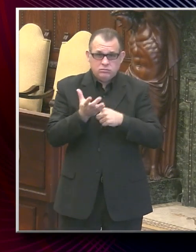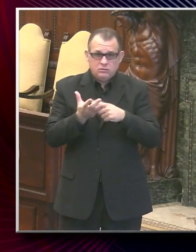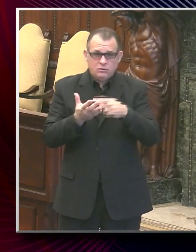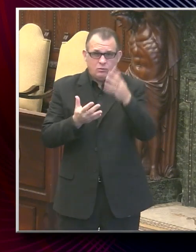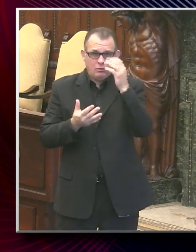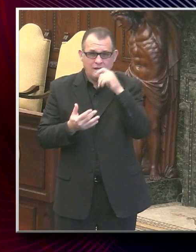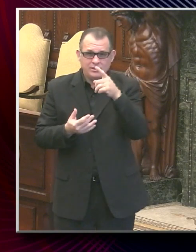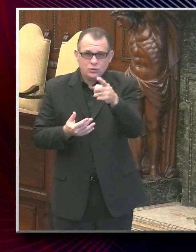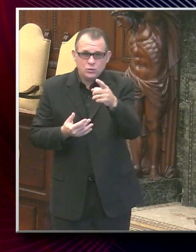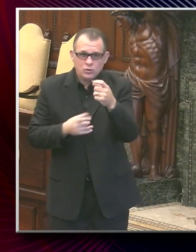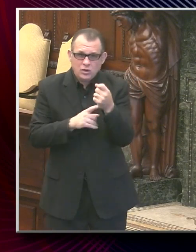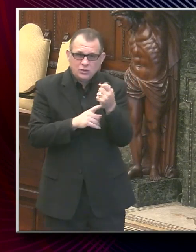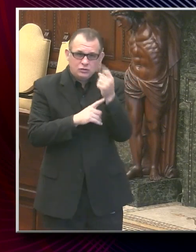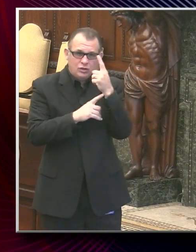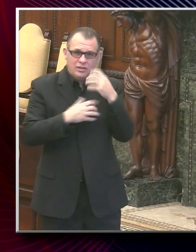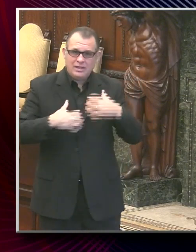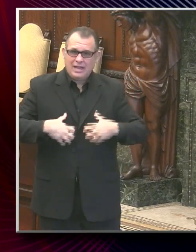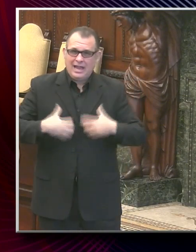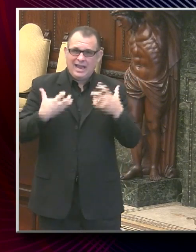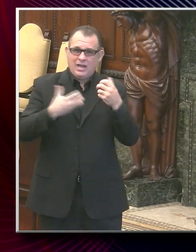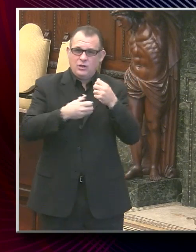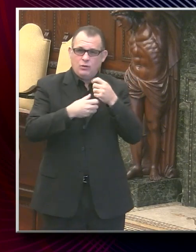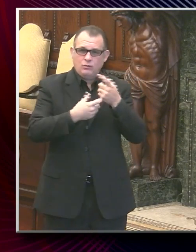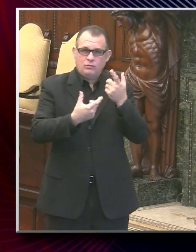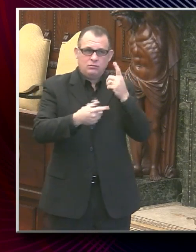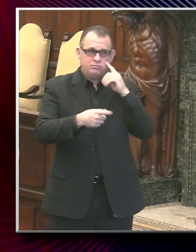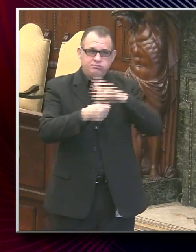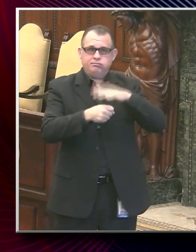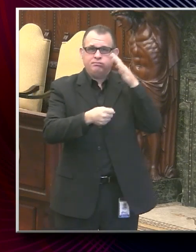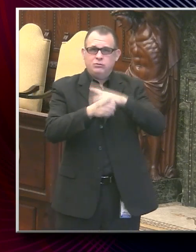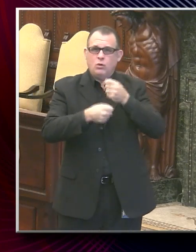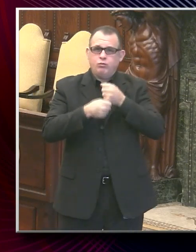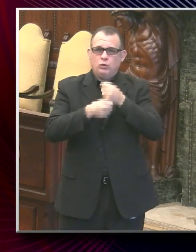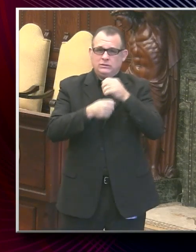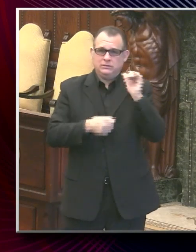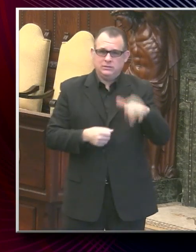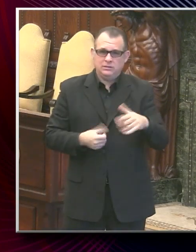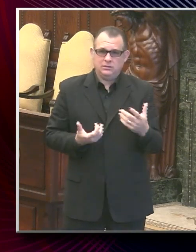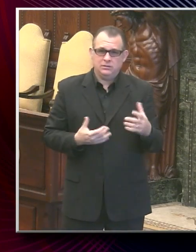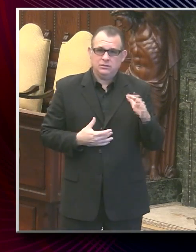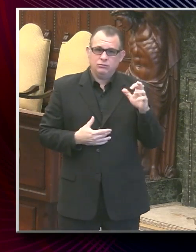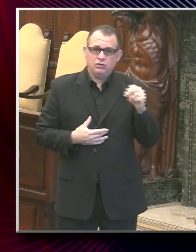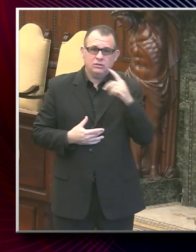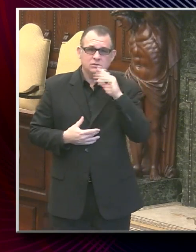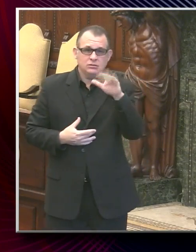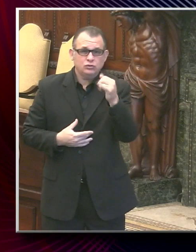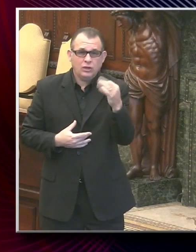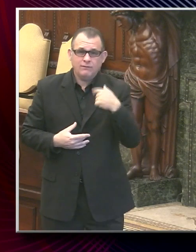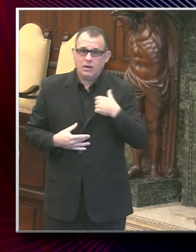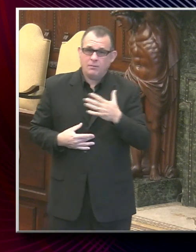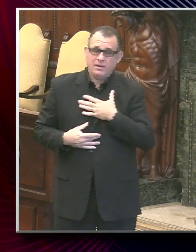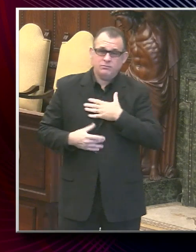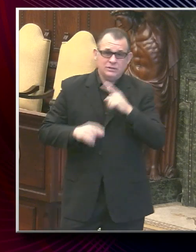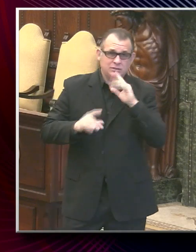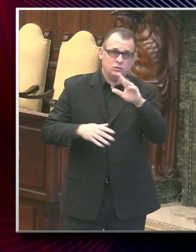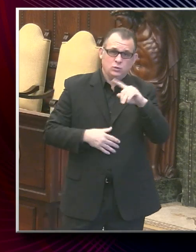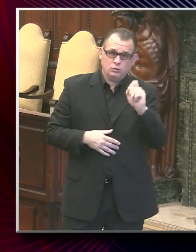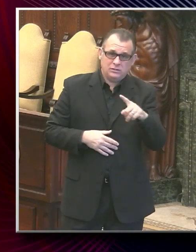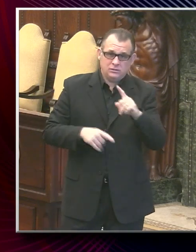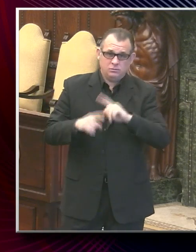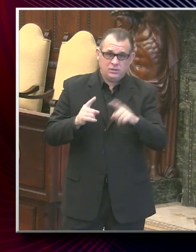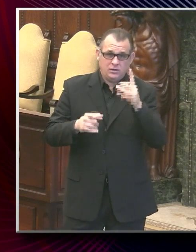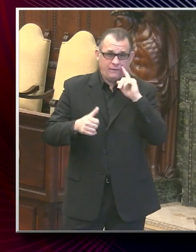the anger and rage that was there? So, Jeff, I'm happy to address your questions, but I think we should get through the COVID questions first. But